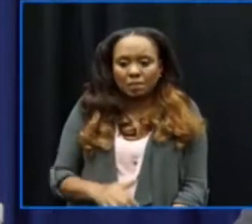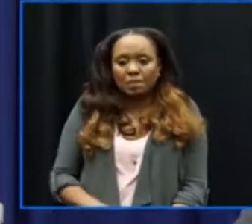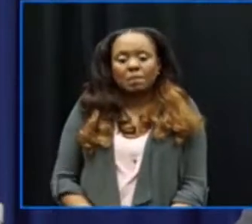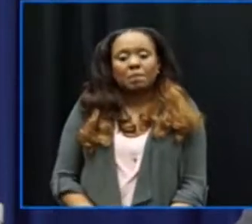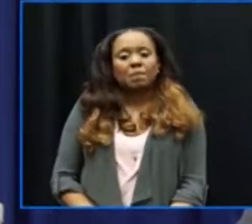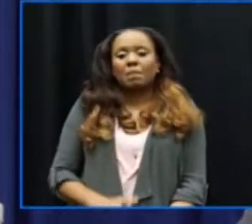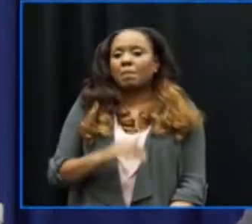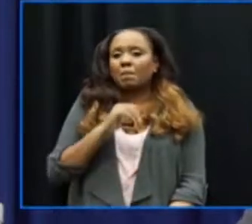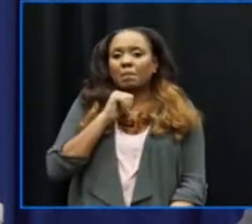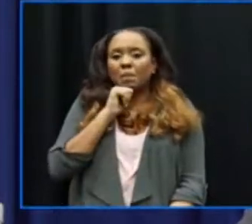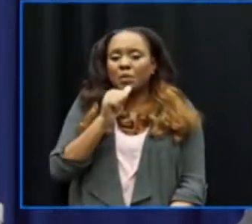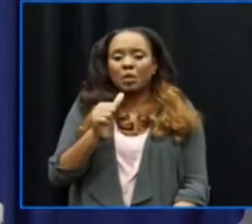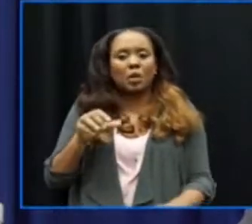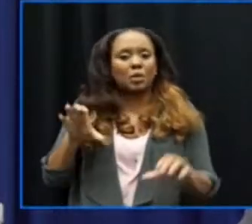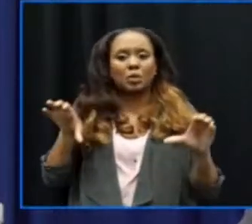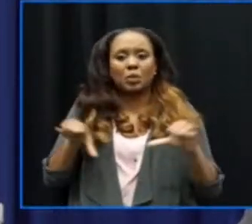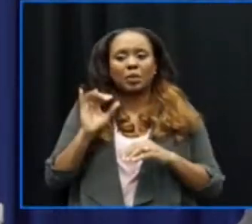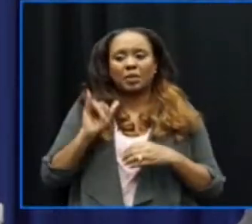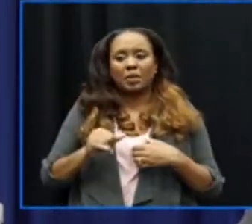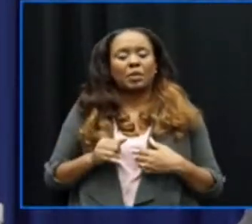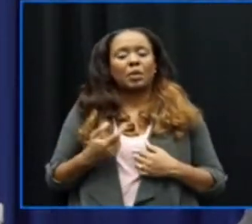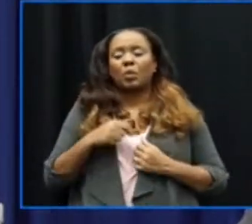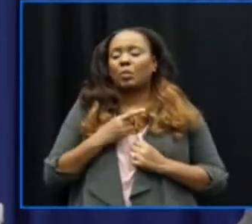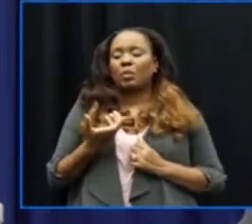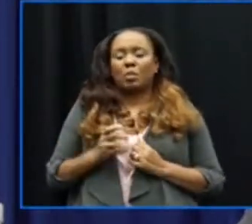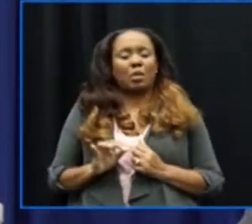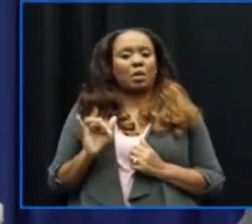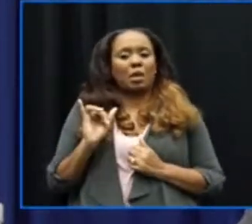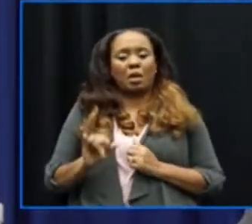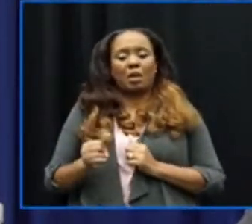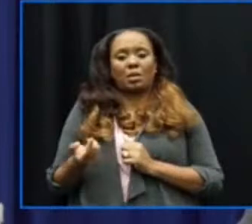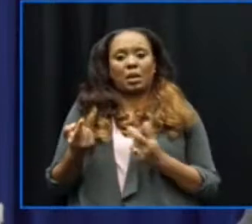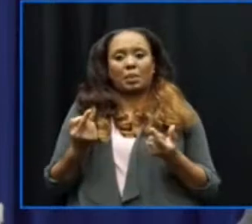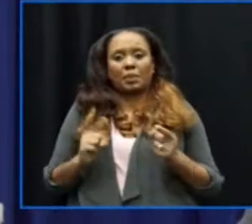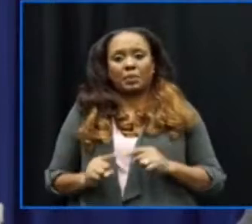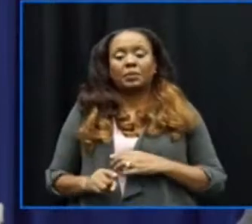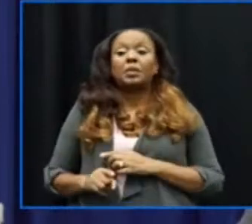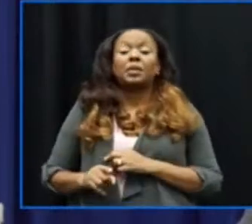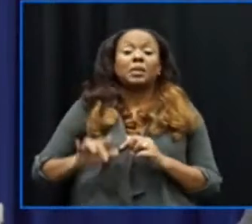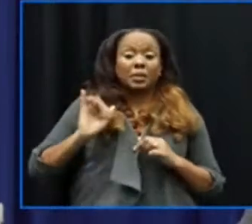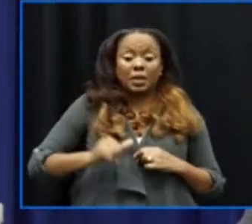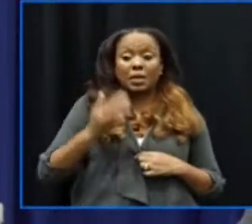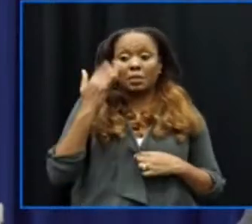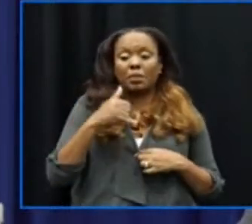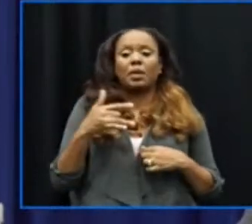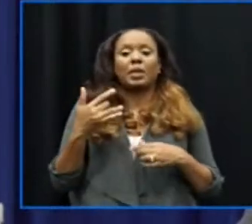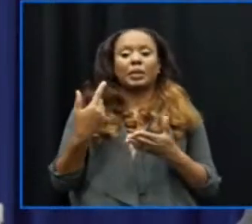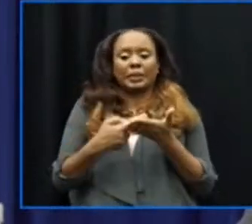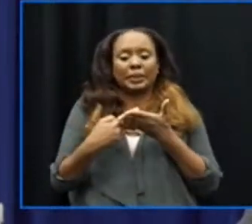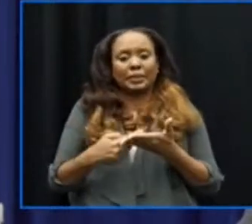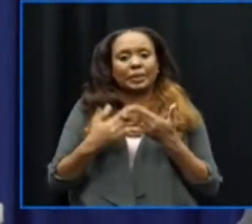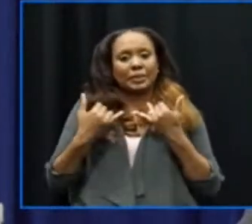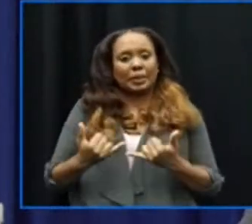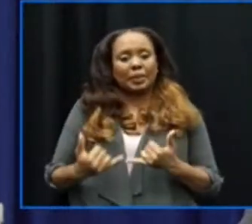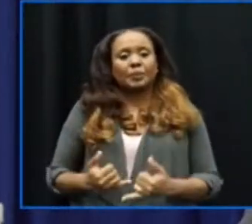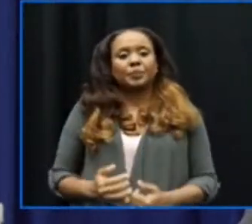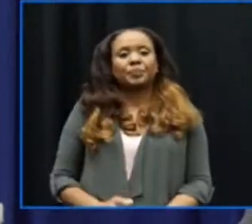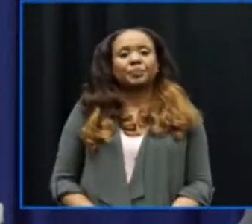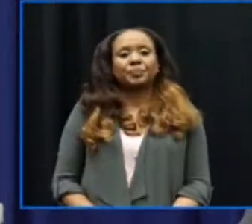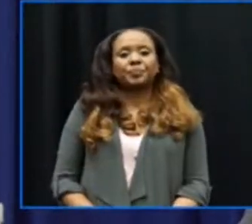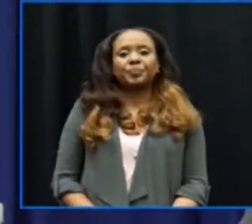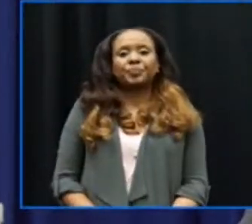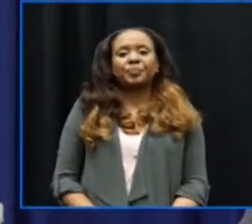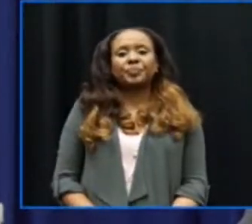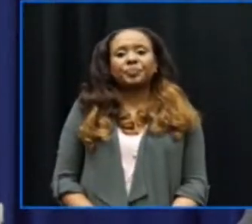are we there. And we don't want ever to be there, hence these early discussions. By extension, I want